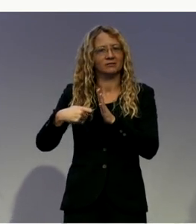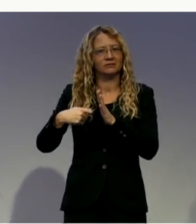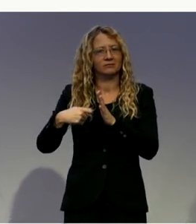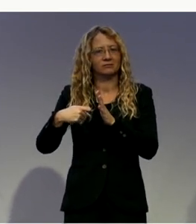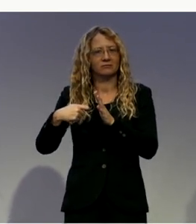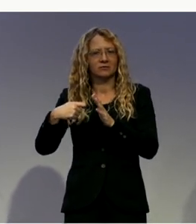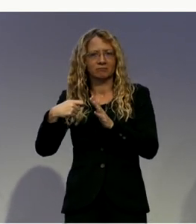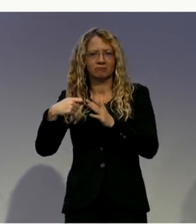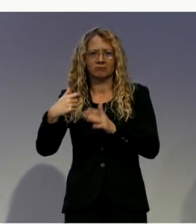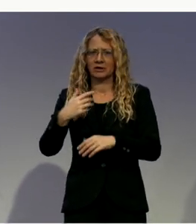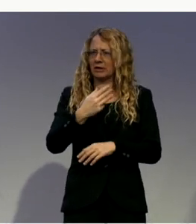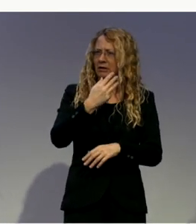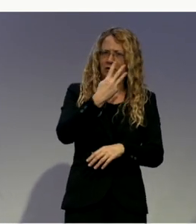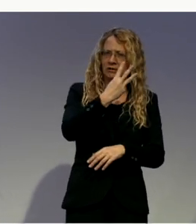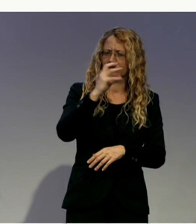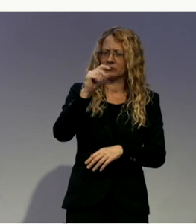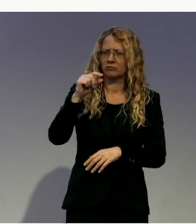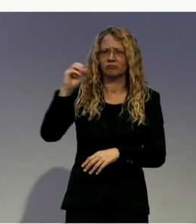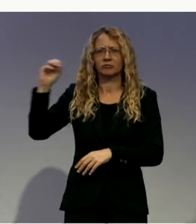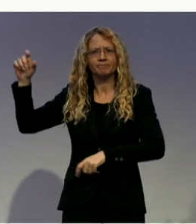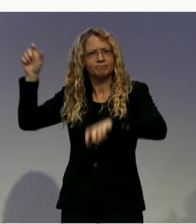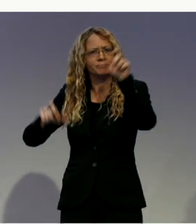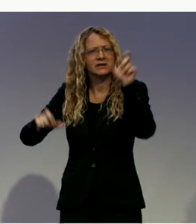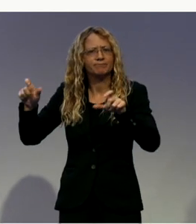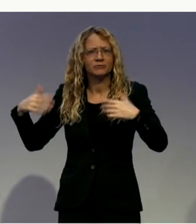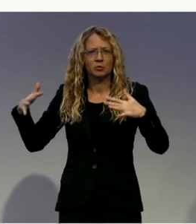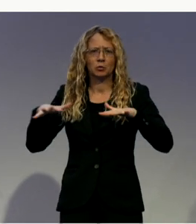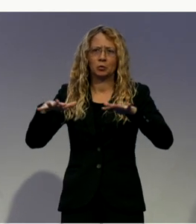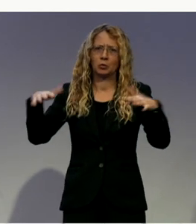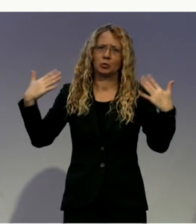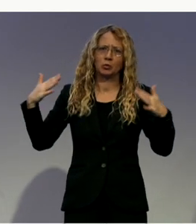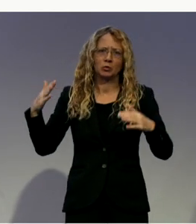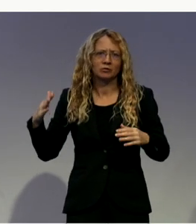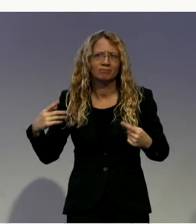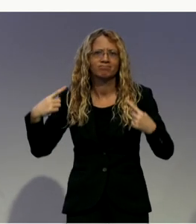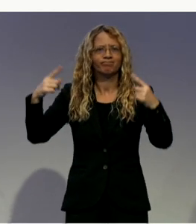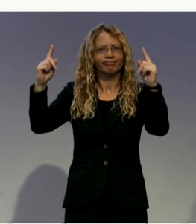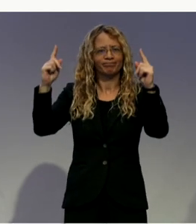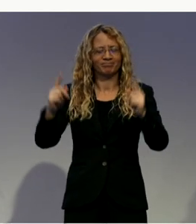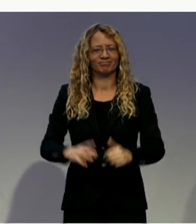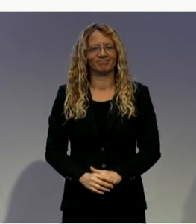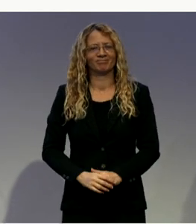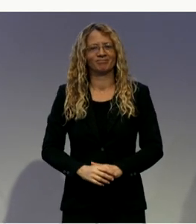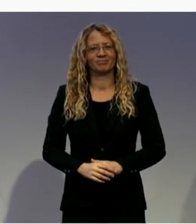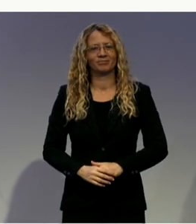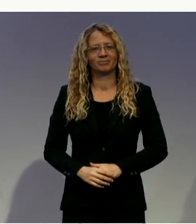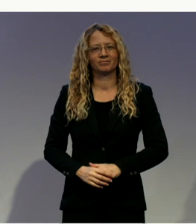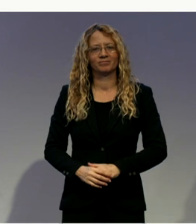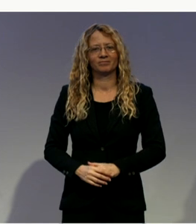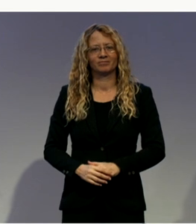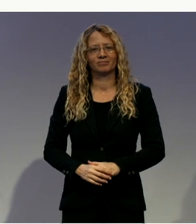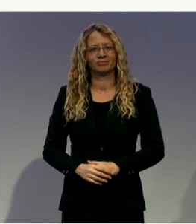The last project in relation to our topic was with the Down Syndrome Association in Turkey.